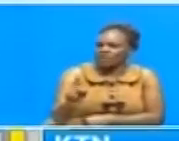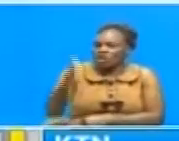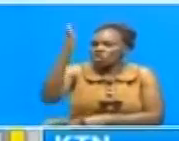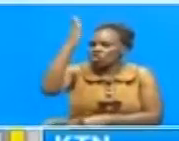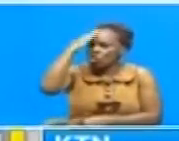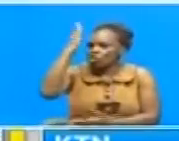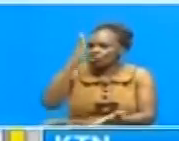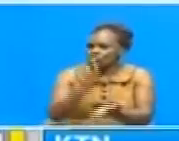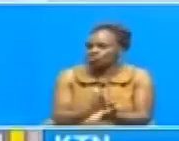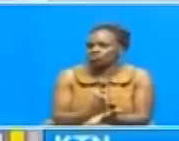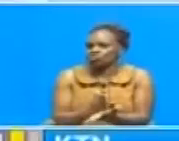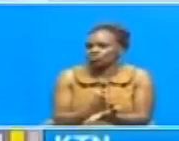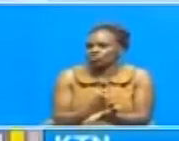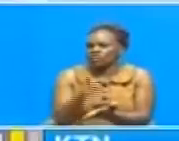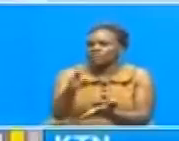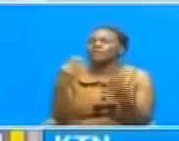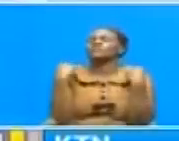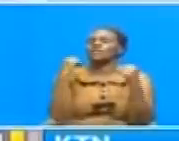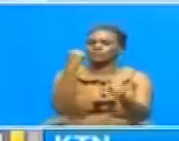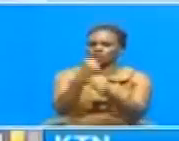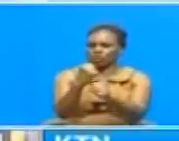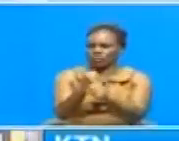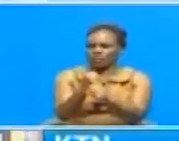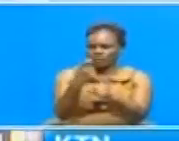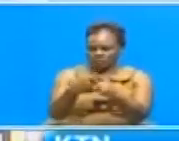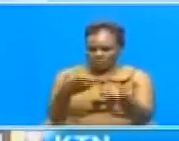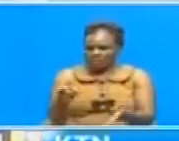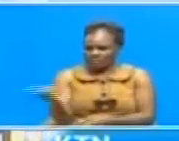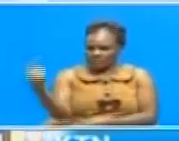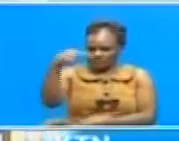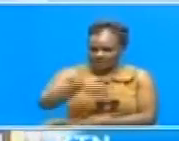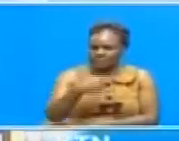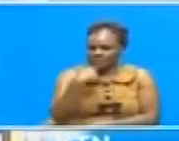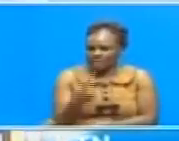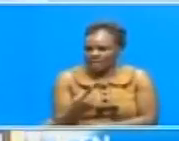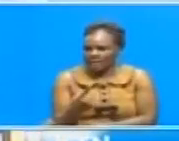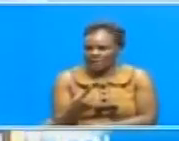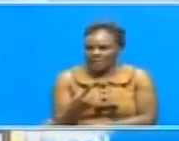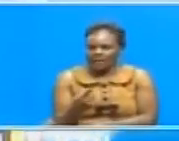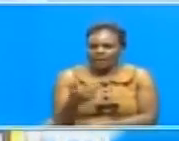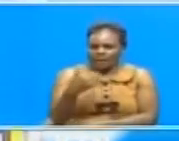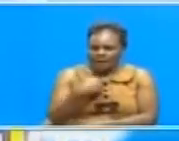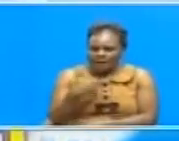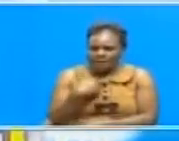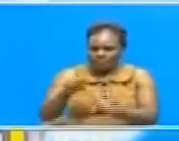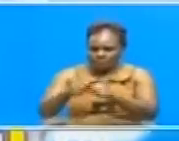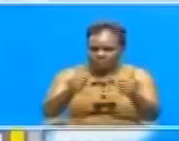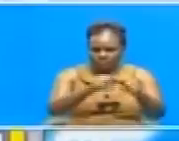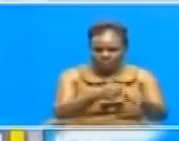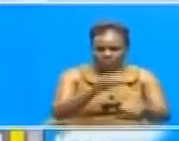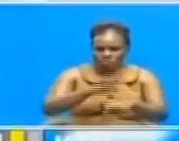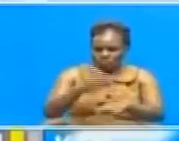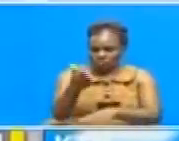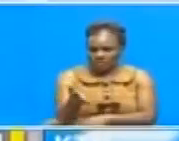actually literally sleeping on the job. They ought for now to come and say this. Where we have destroyed all those